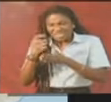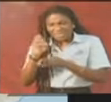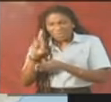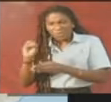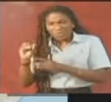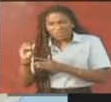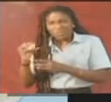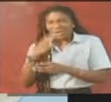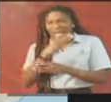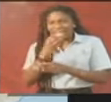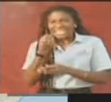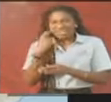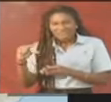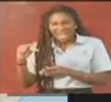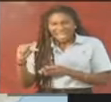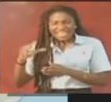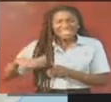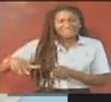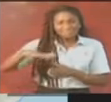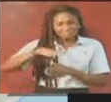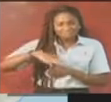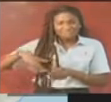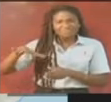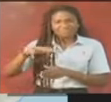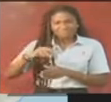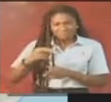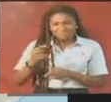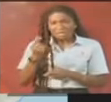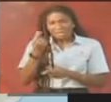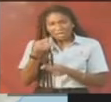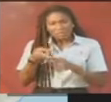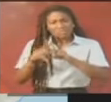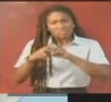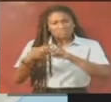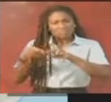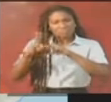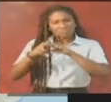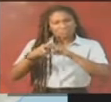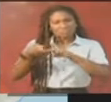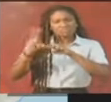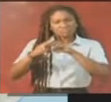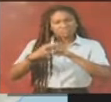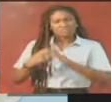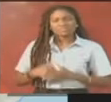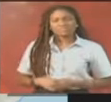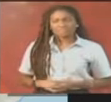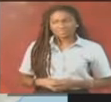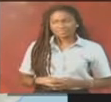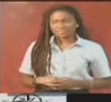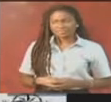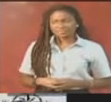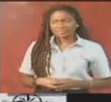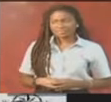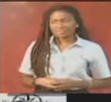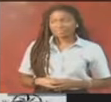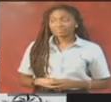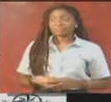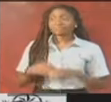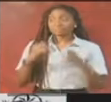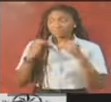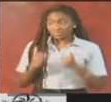in St. Andrew St. David. Now, we use this data and we look at it slightly differently now, as we take a look back